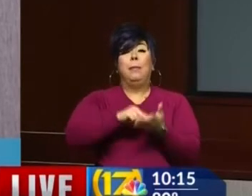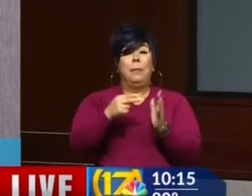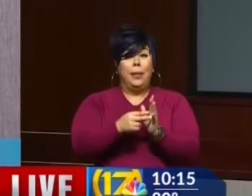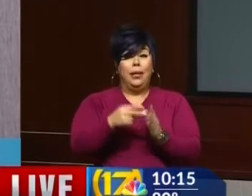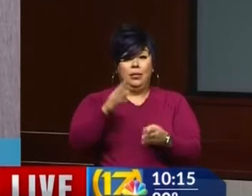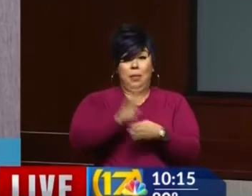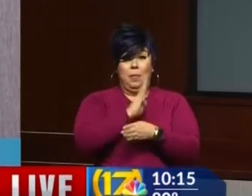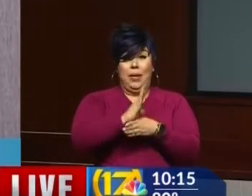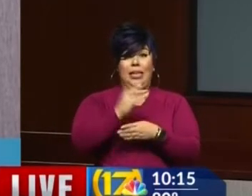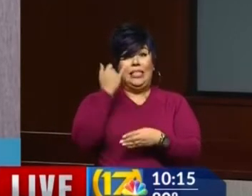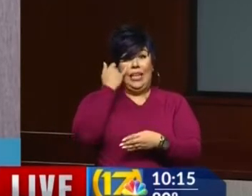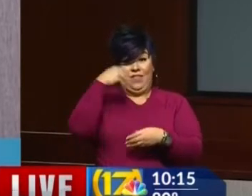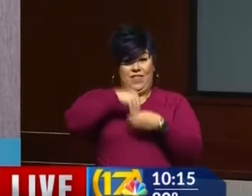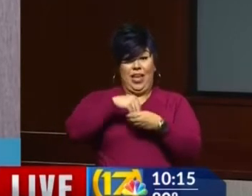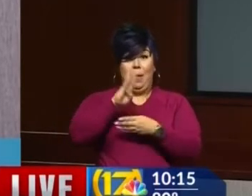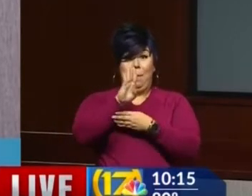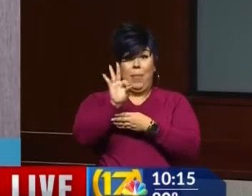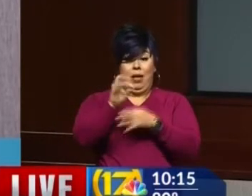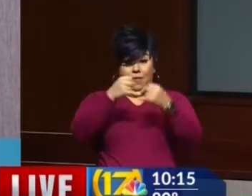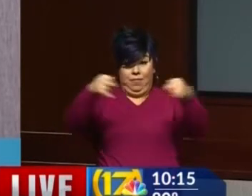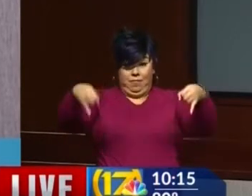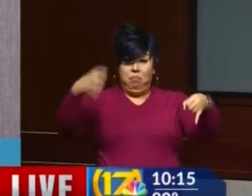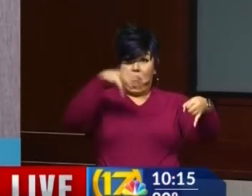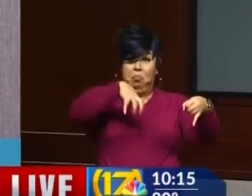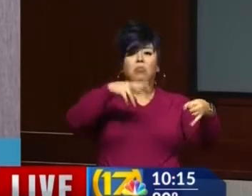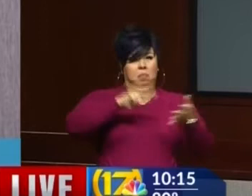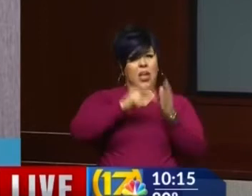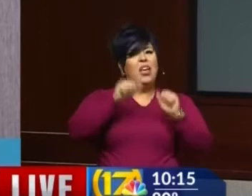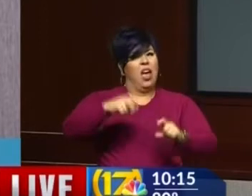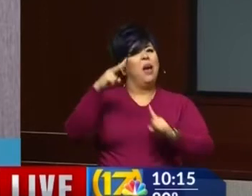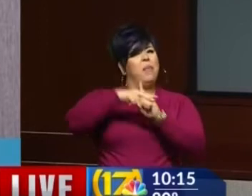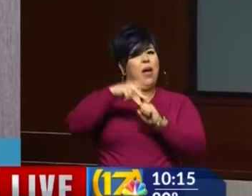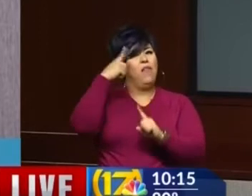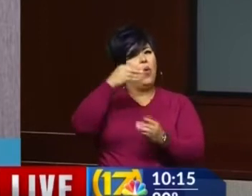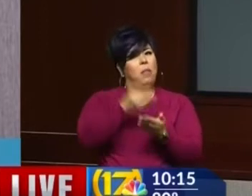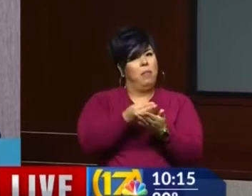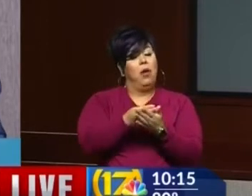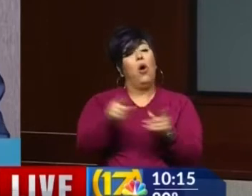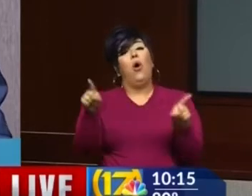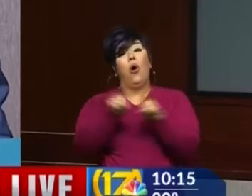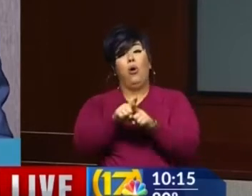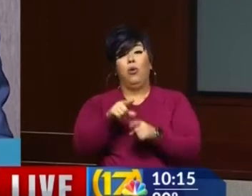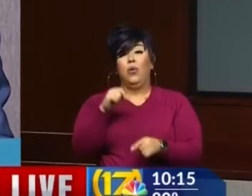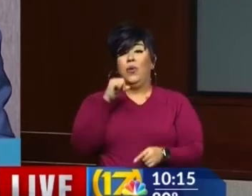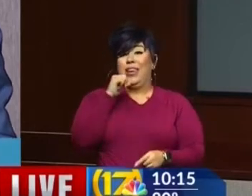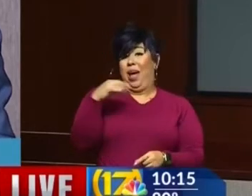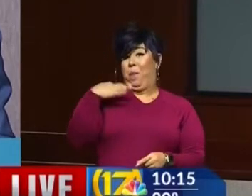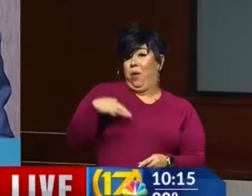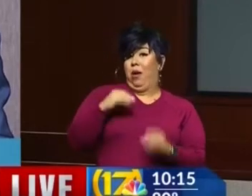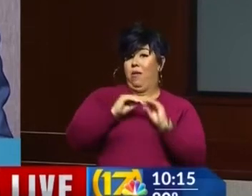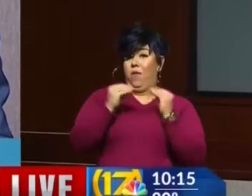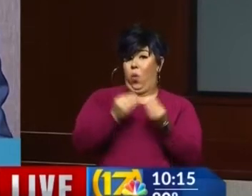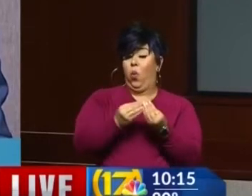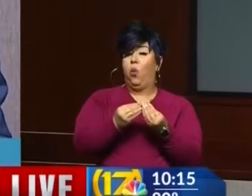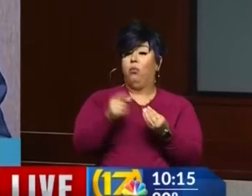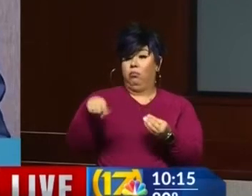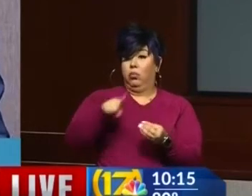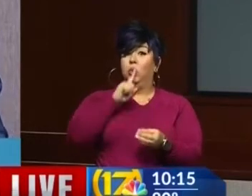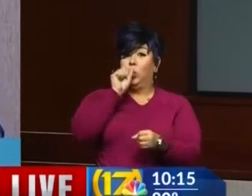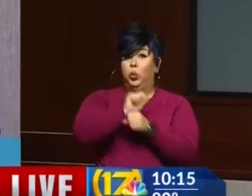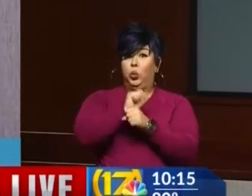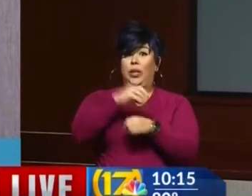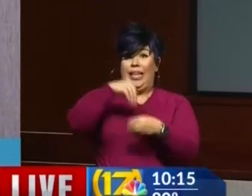Bakersfield city limits, and an additional $2 million in grant funding to nonprofits that are located in the Bakersfield